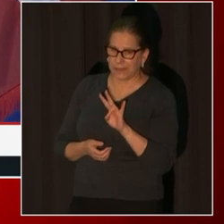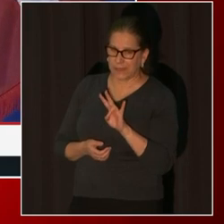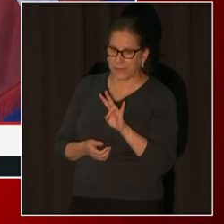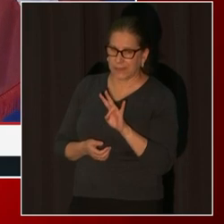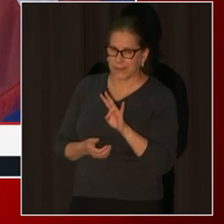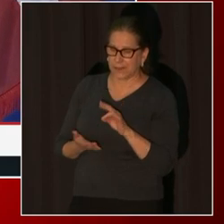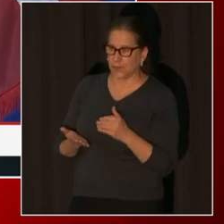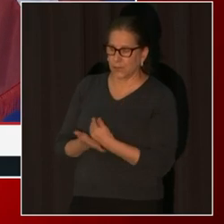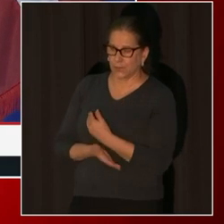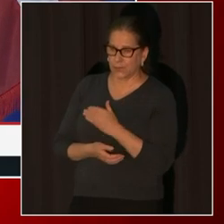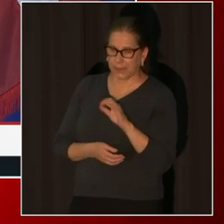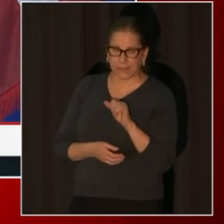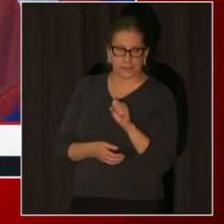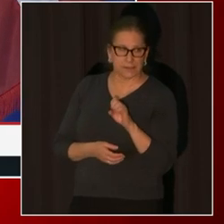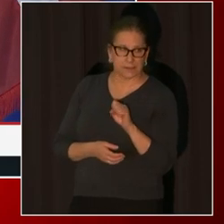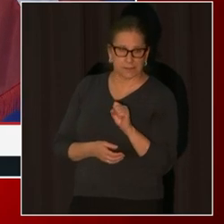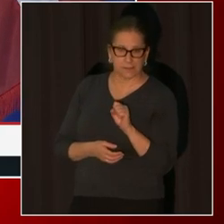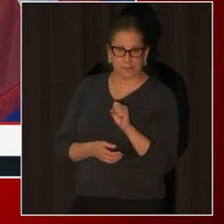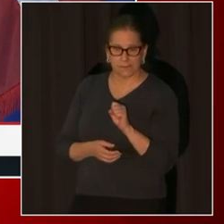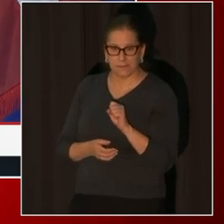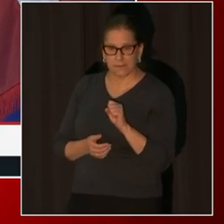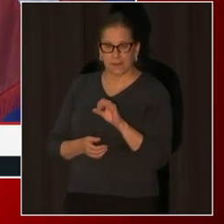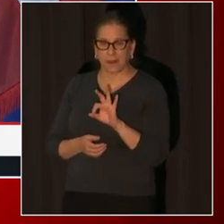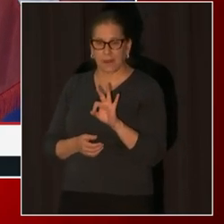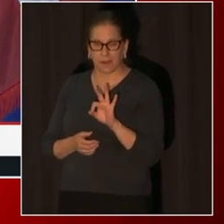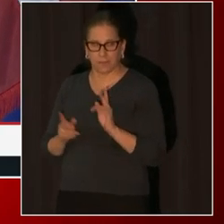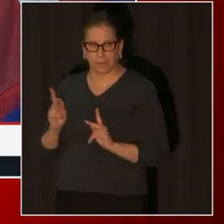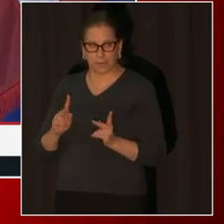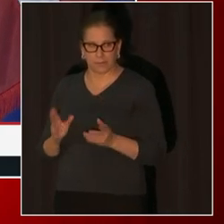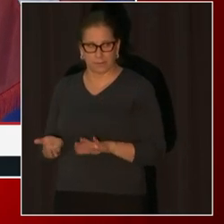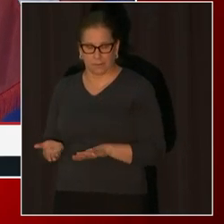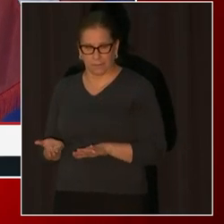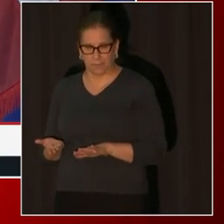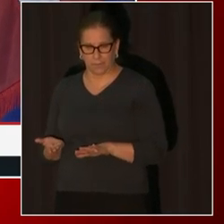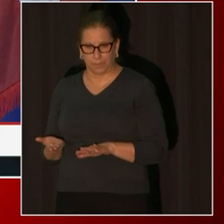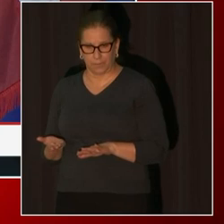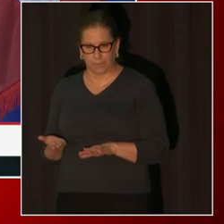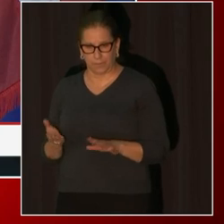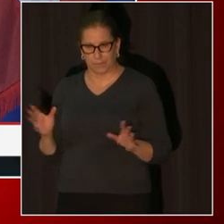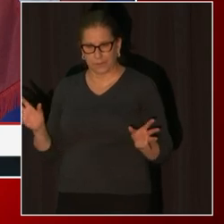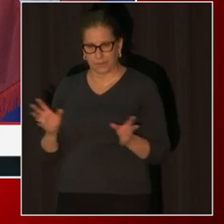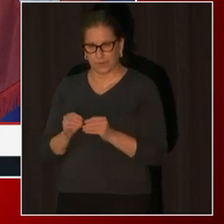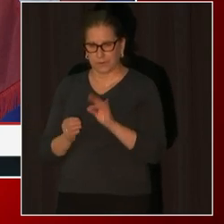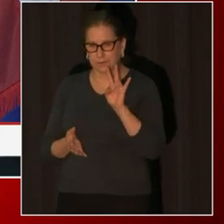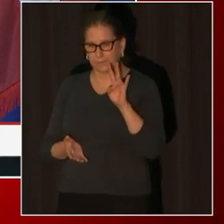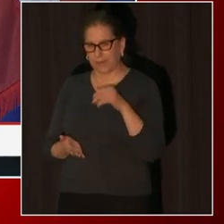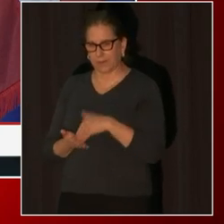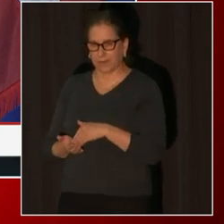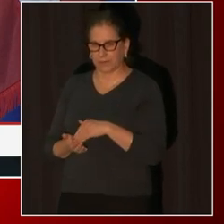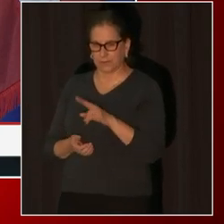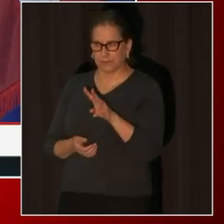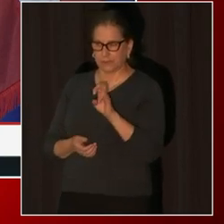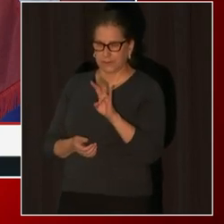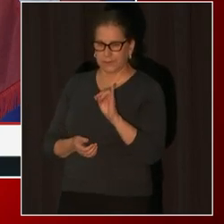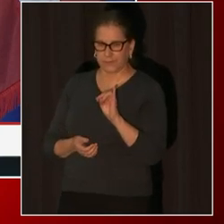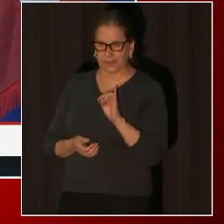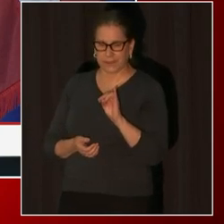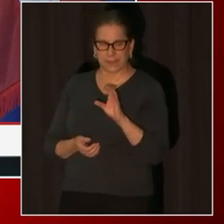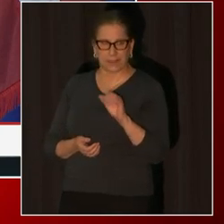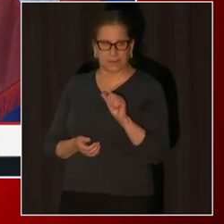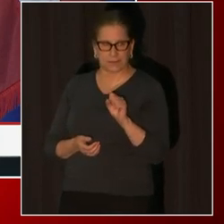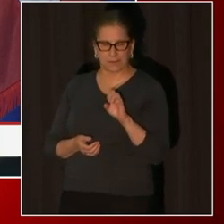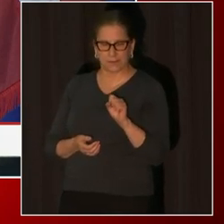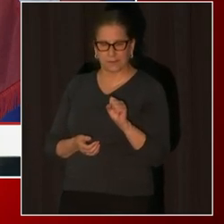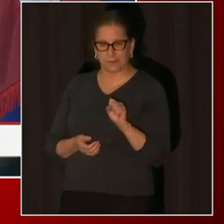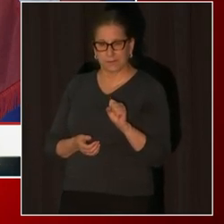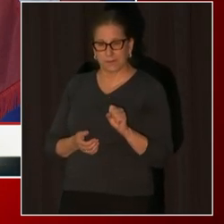Sadly, 9 people succumbed to the virus. A total of 7,270 cases, and a total of